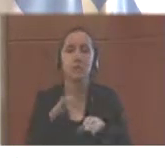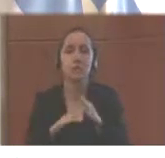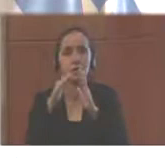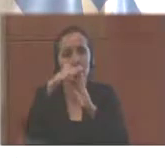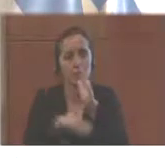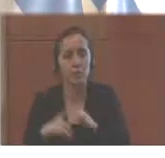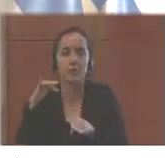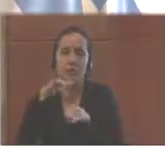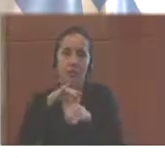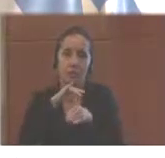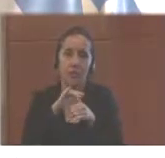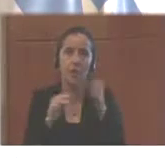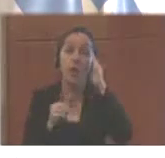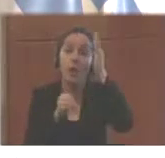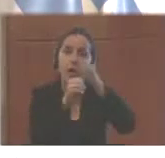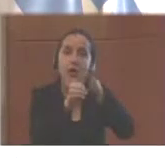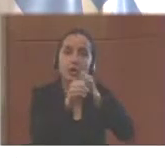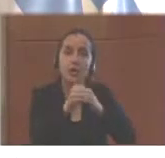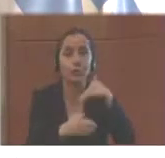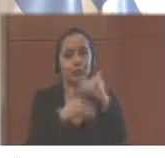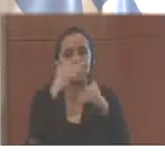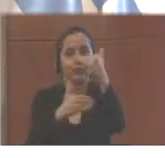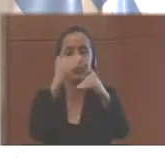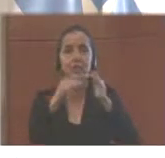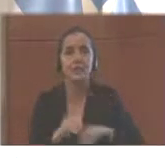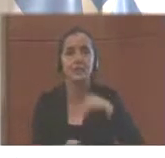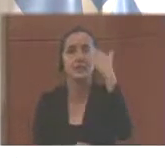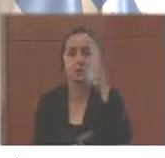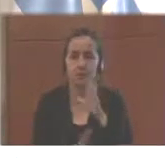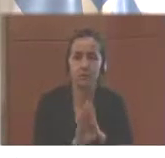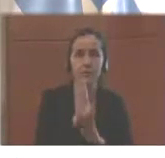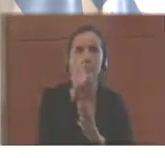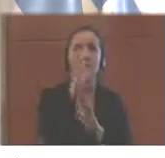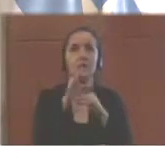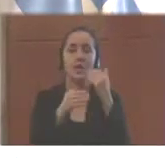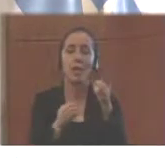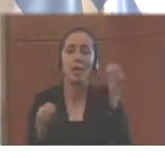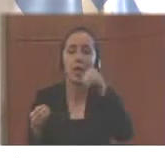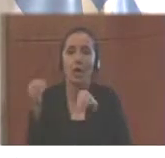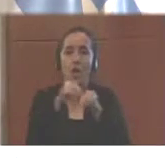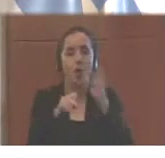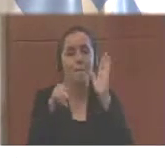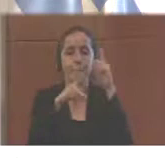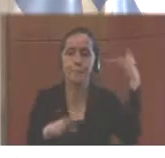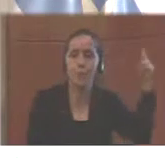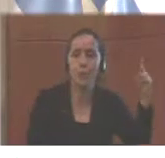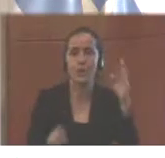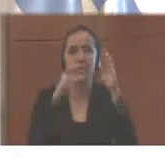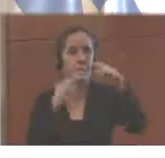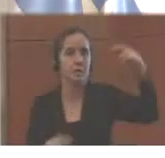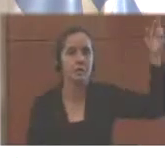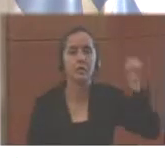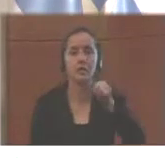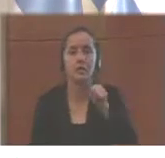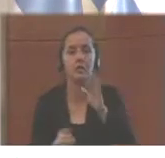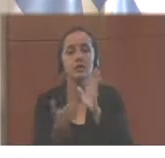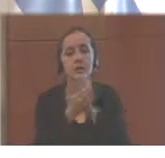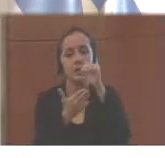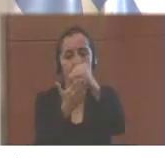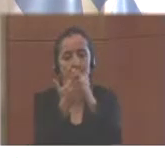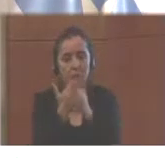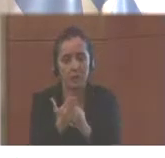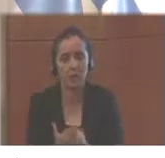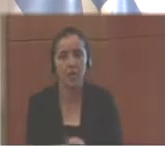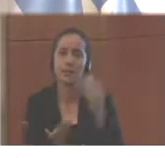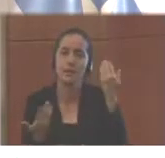systems to try and forge ahead in adopting regional policies in everything